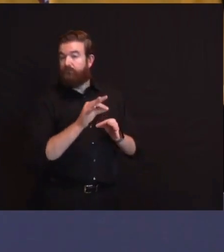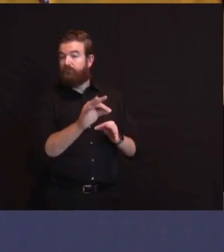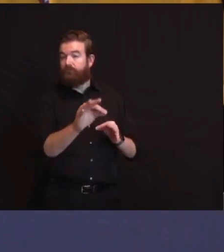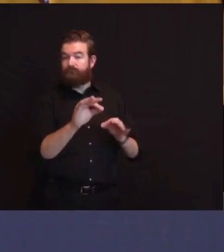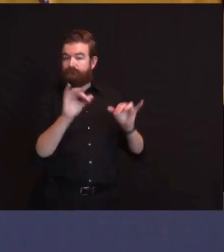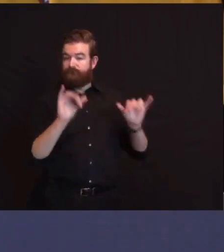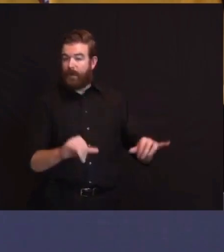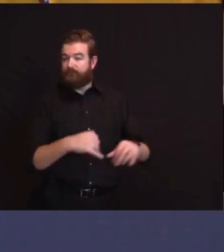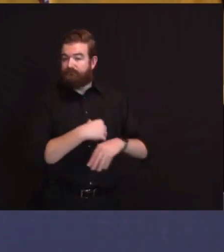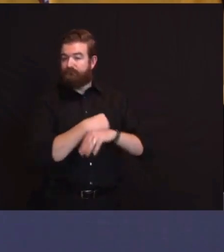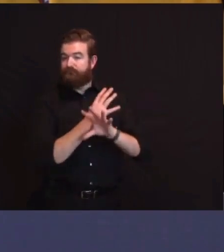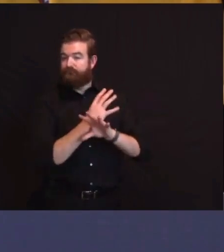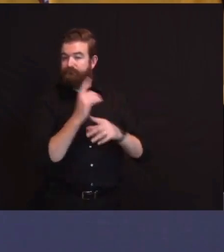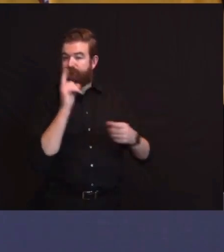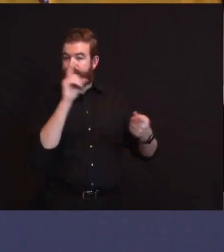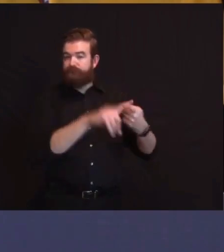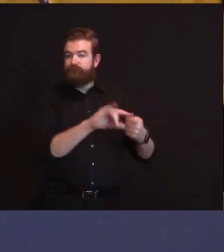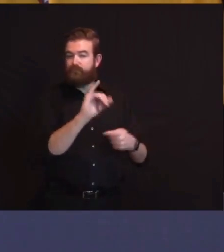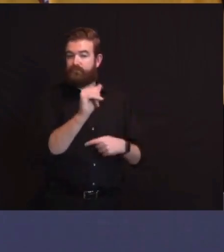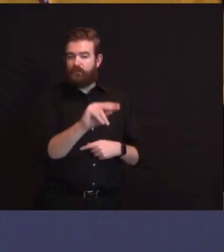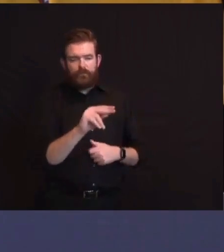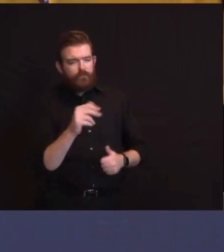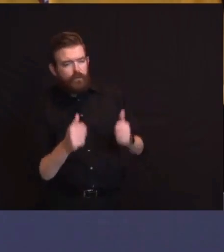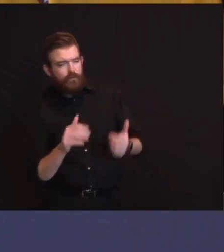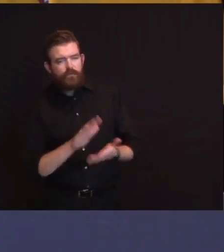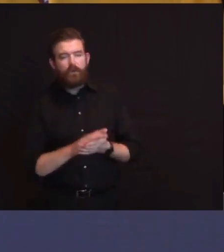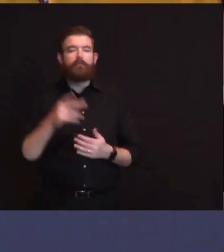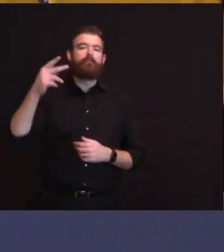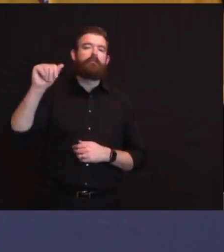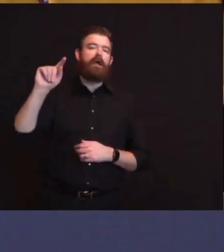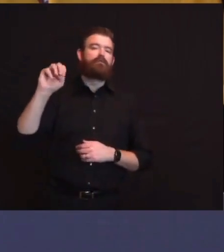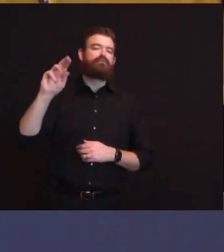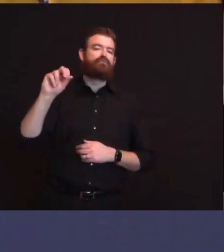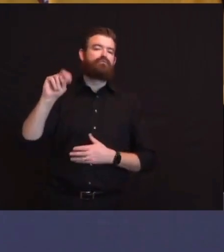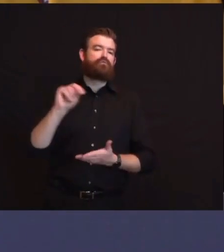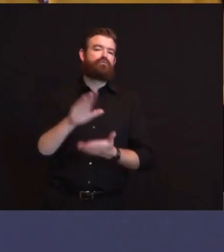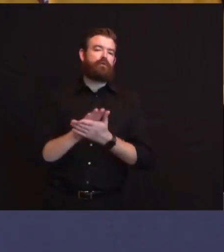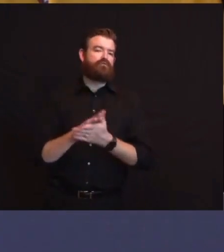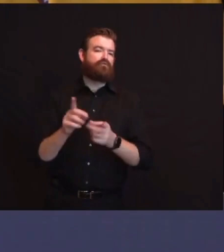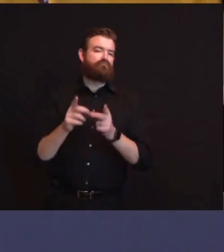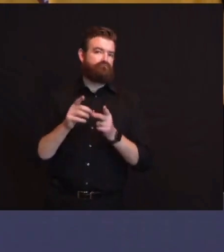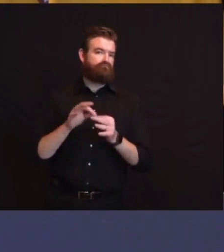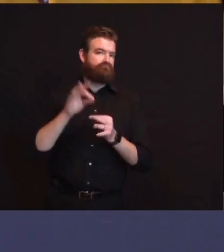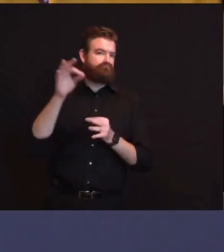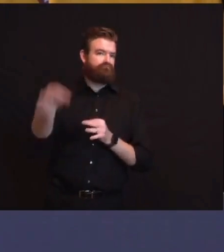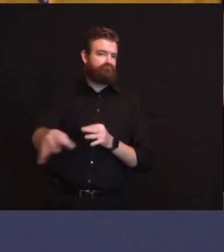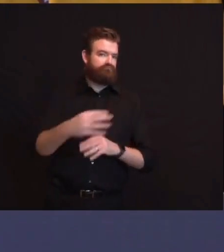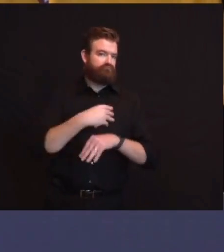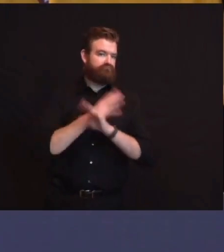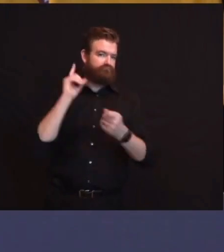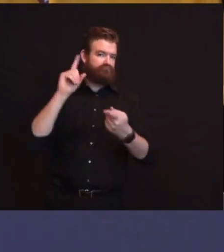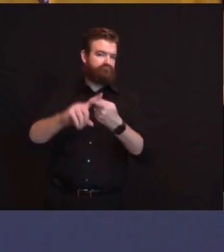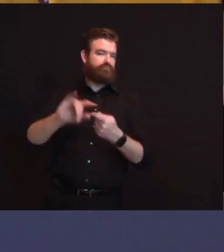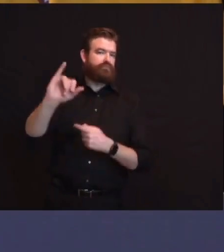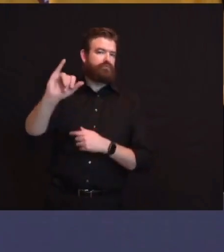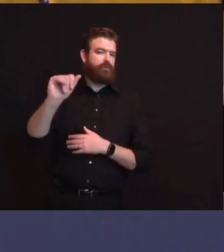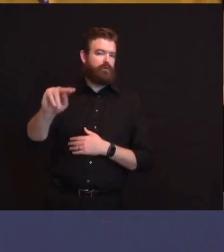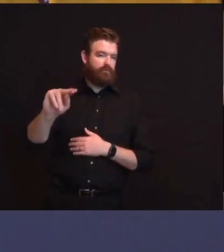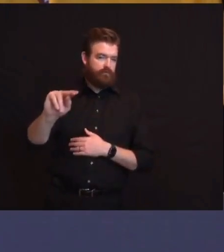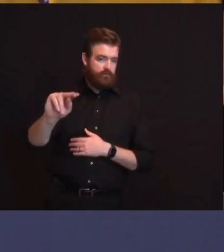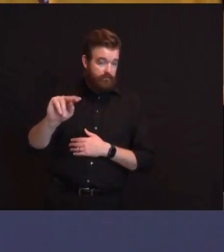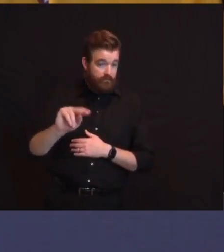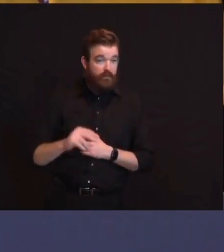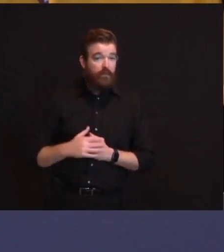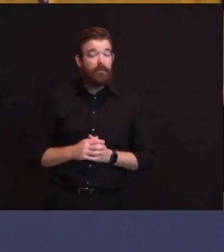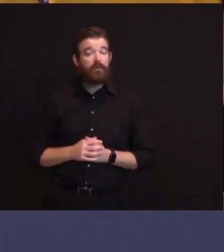school district, sorry? Patterson. Patterson, okay. And this is probably most fitting for the health commissioner or Dr. Tan. Do you have